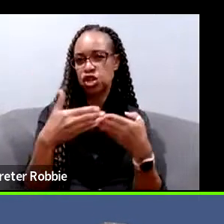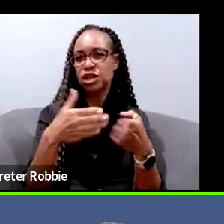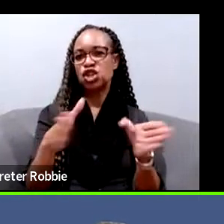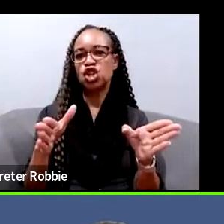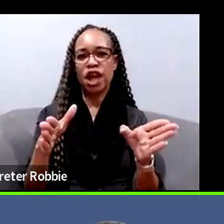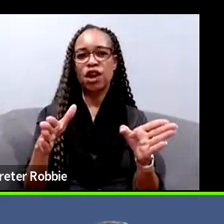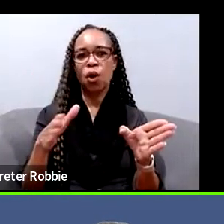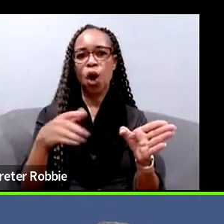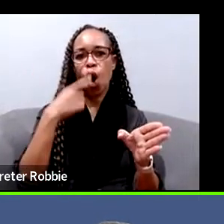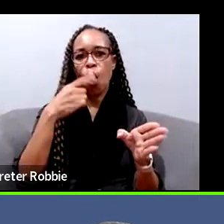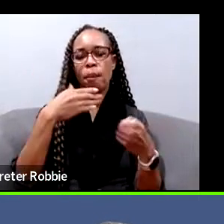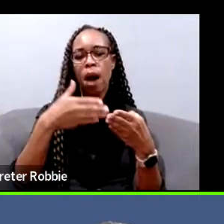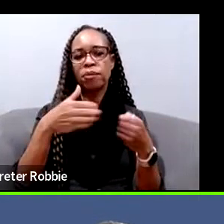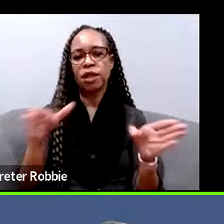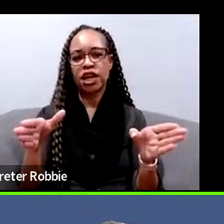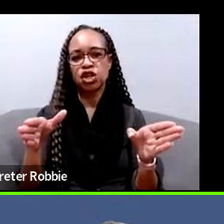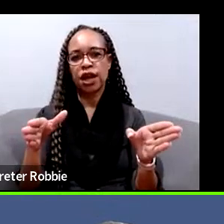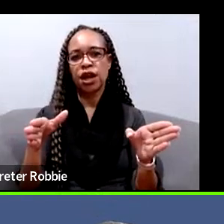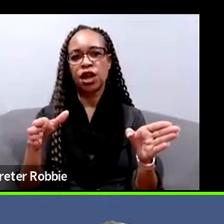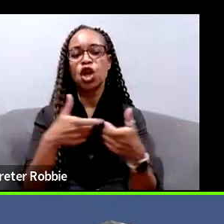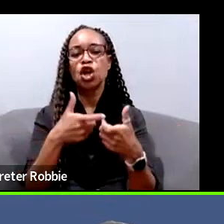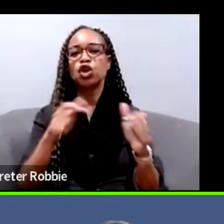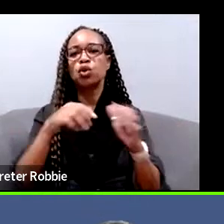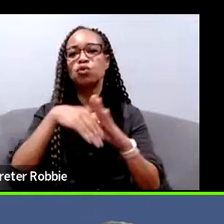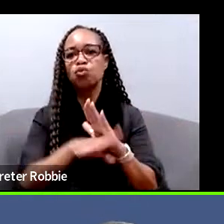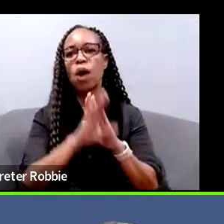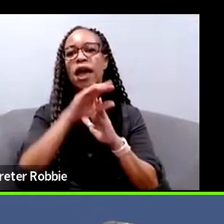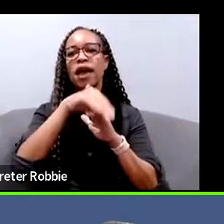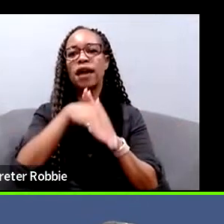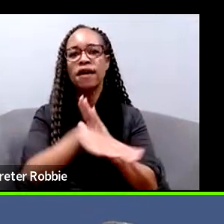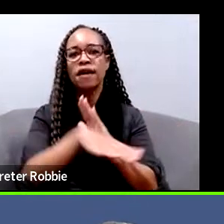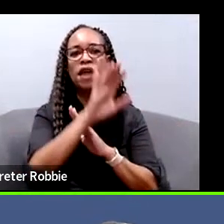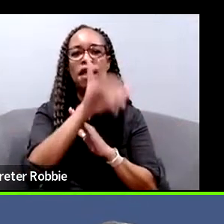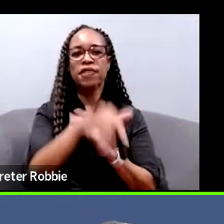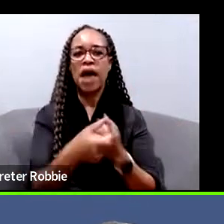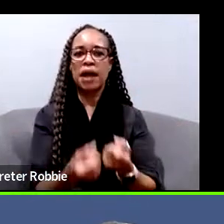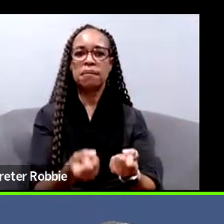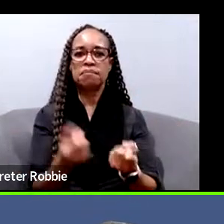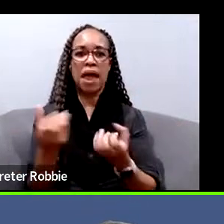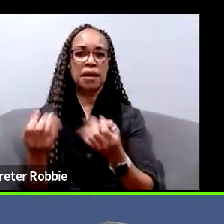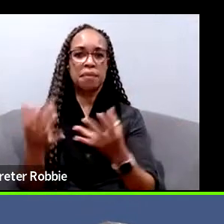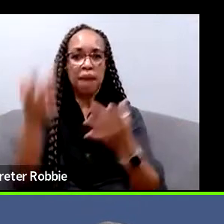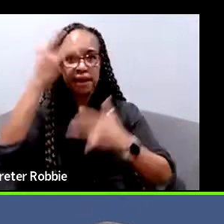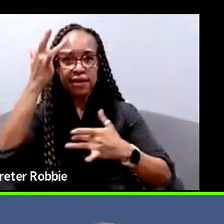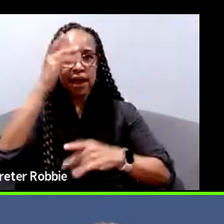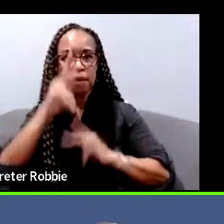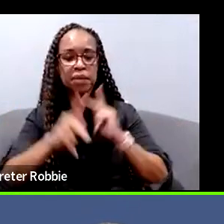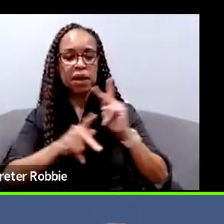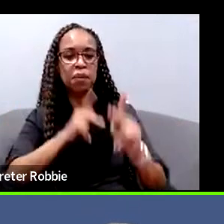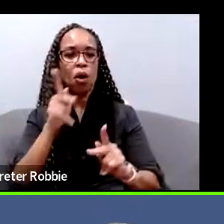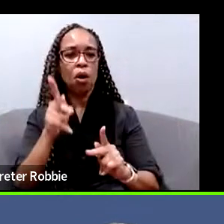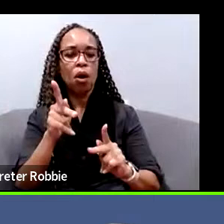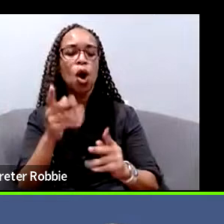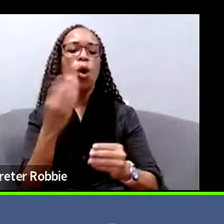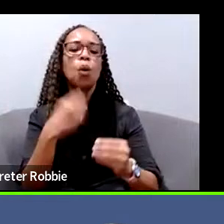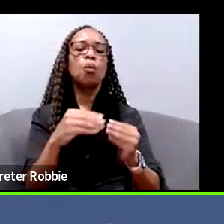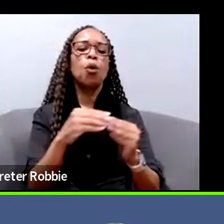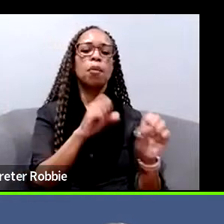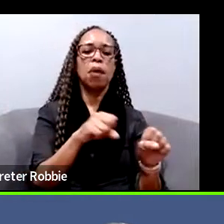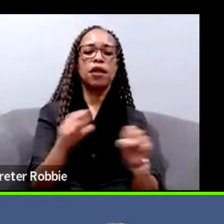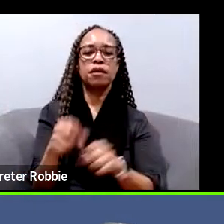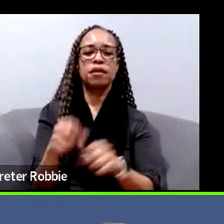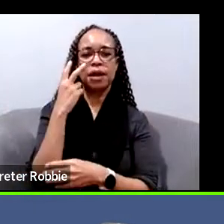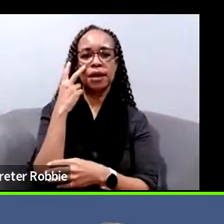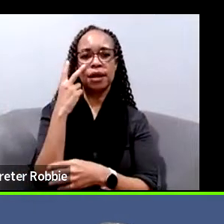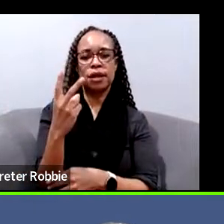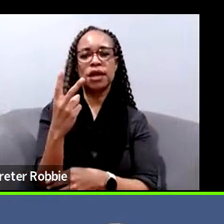see massive waves that result in large numbers of severe illness, and more likely that we're going to continue to see this